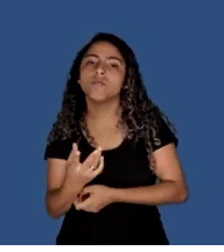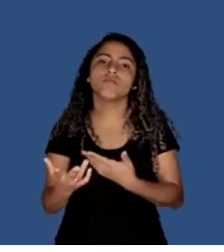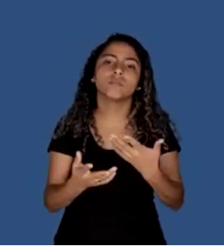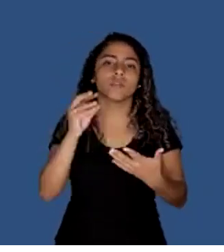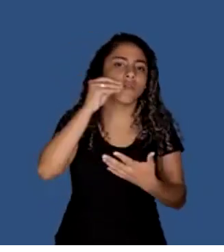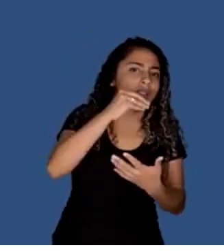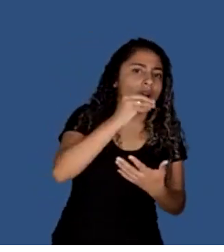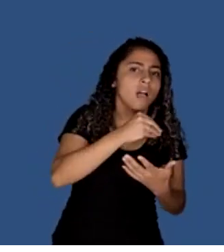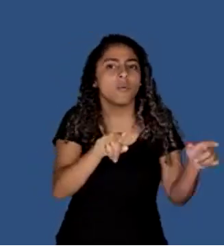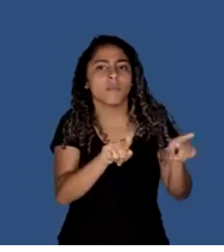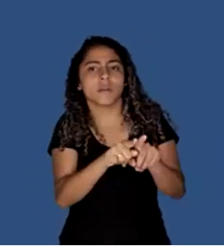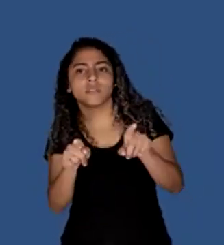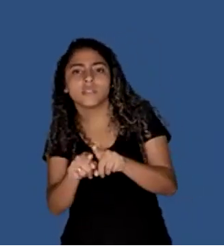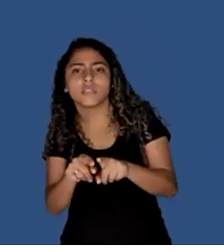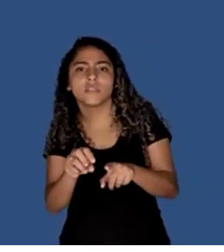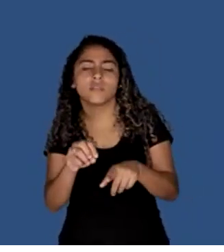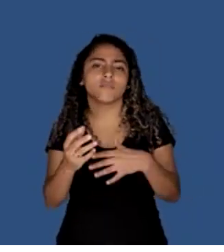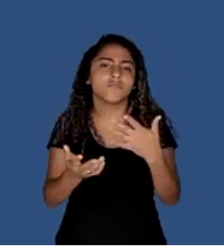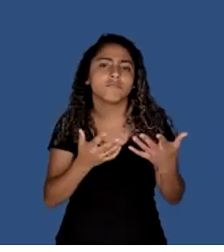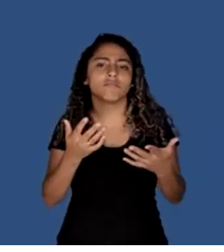or not so much?